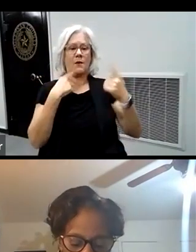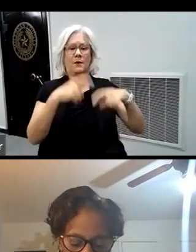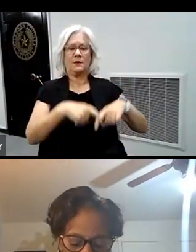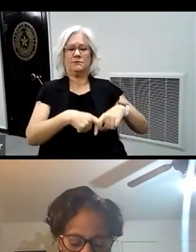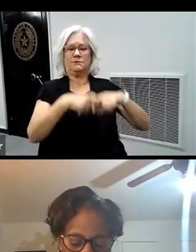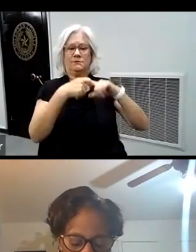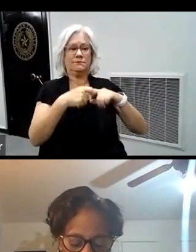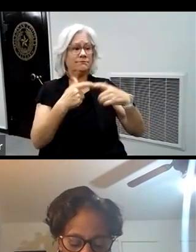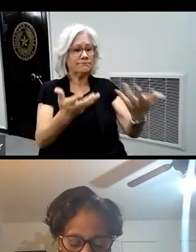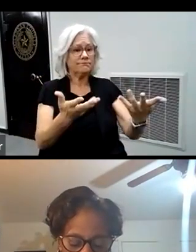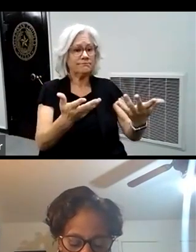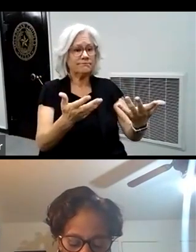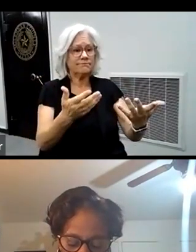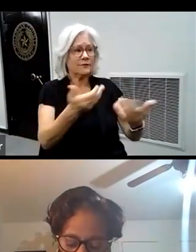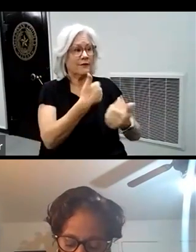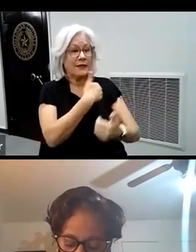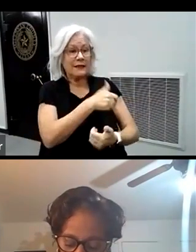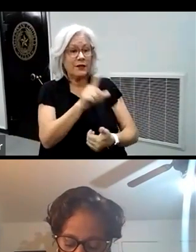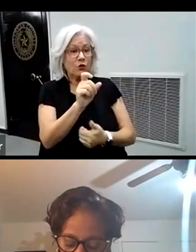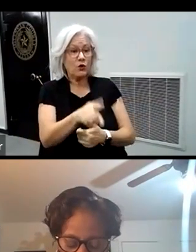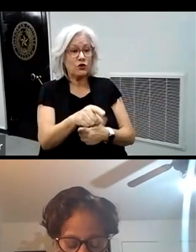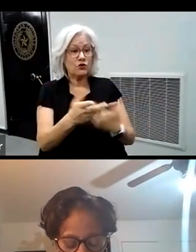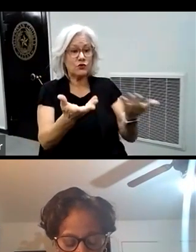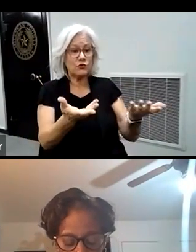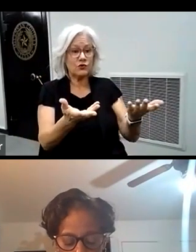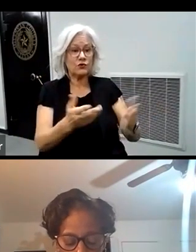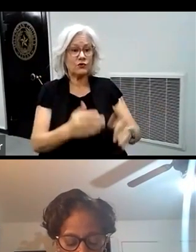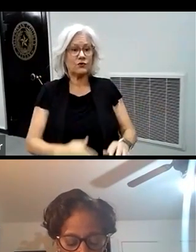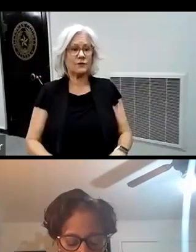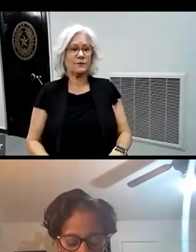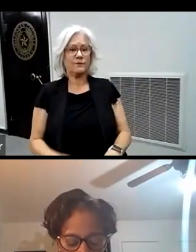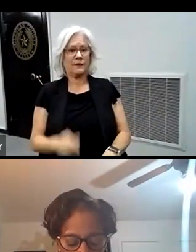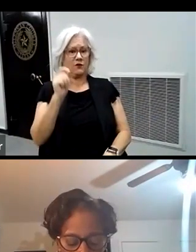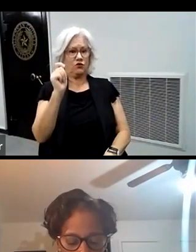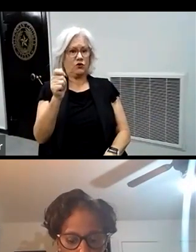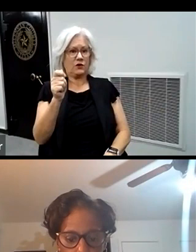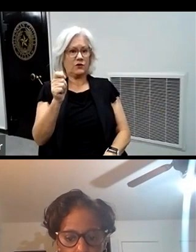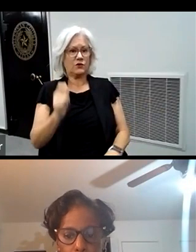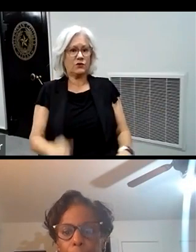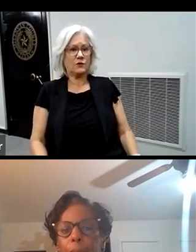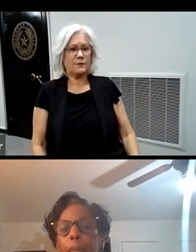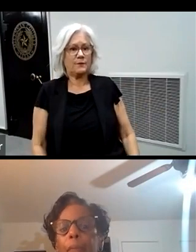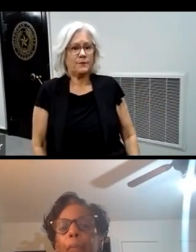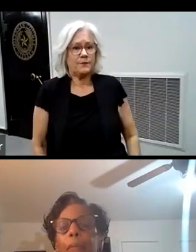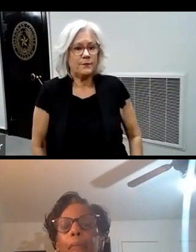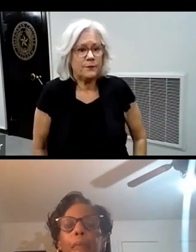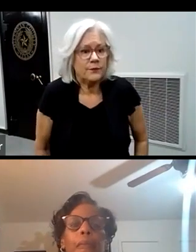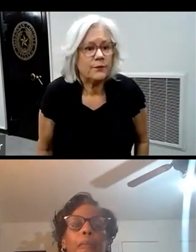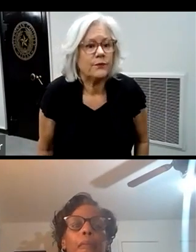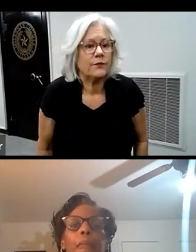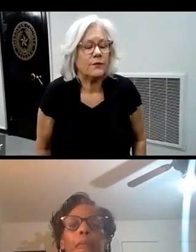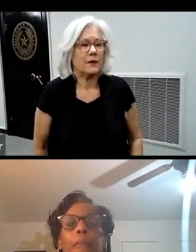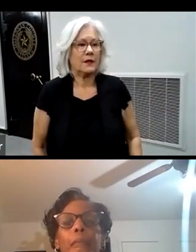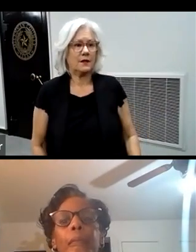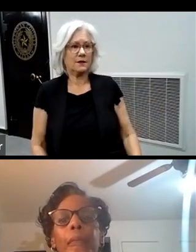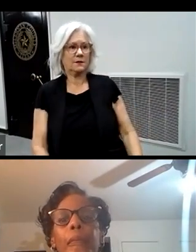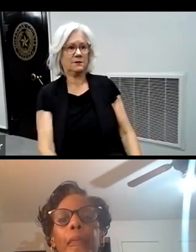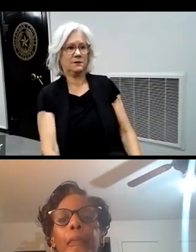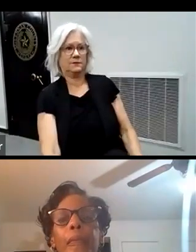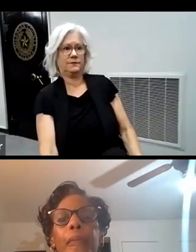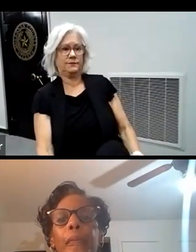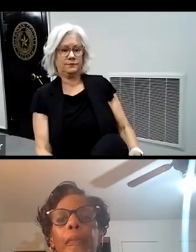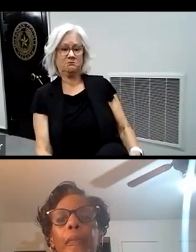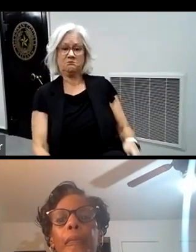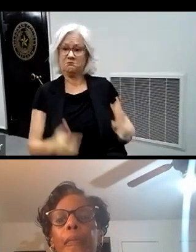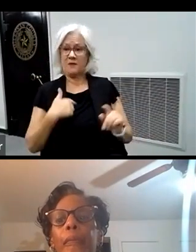over to Judge and the commissioners. Okay, the report's fairly